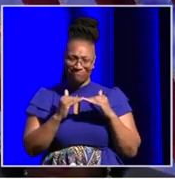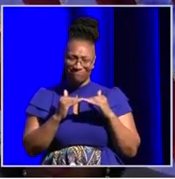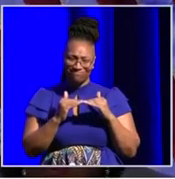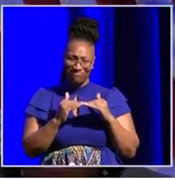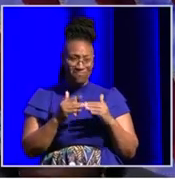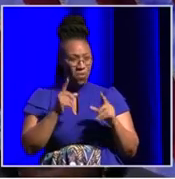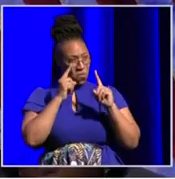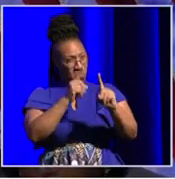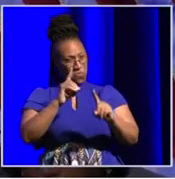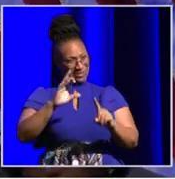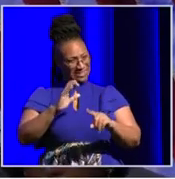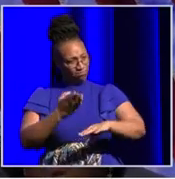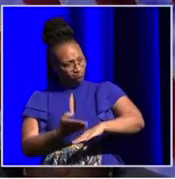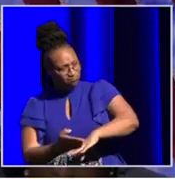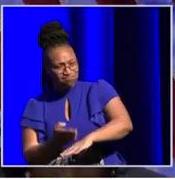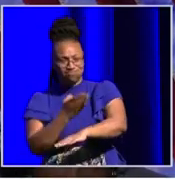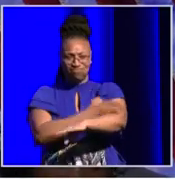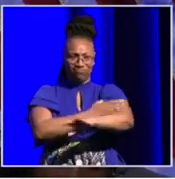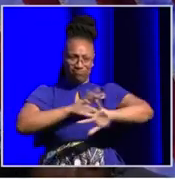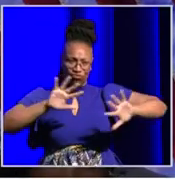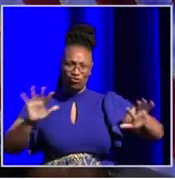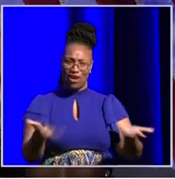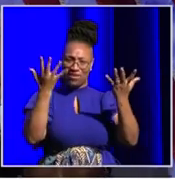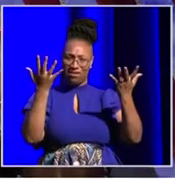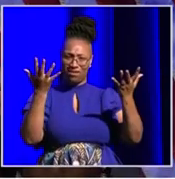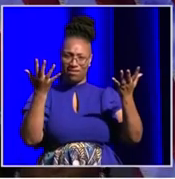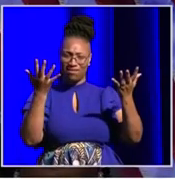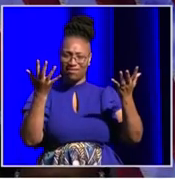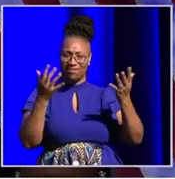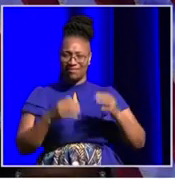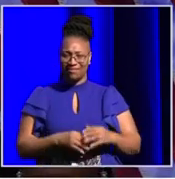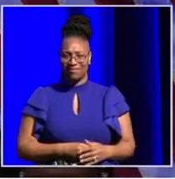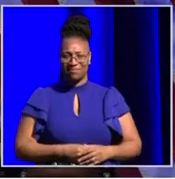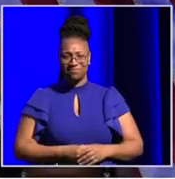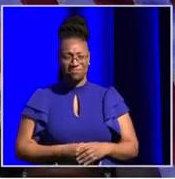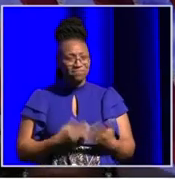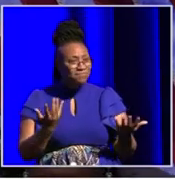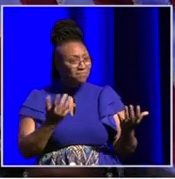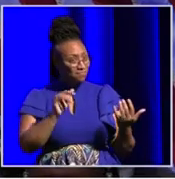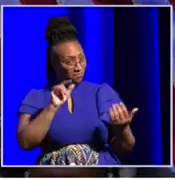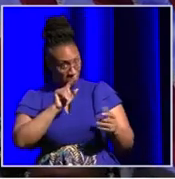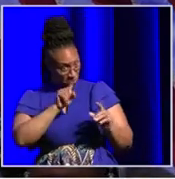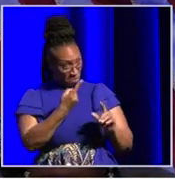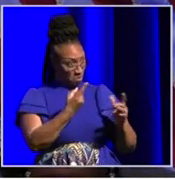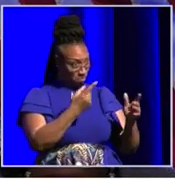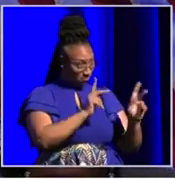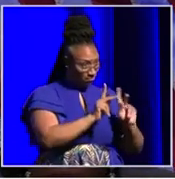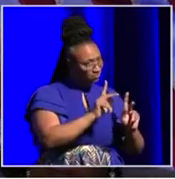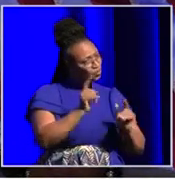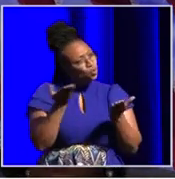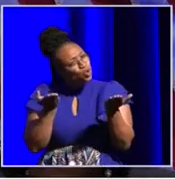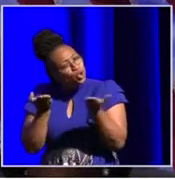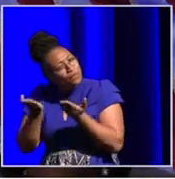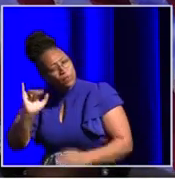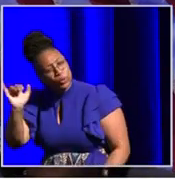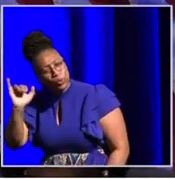year into better bus service for our residents. And importantly, we will make our buses fare free for all riders.